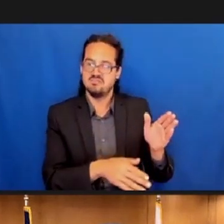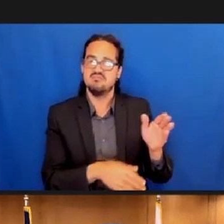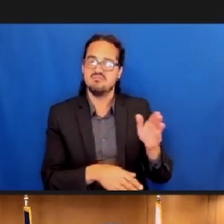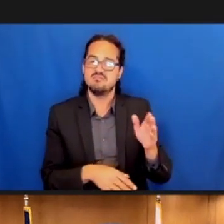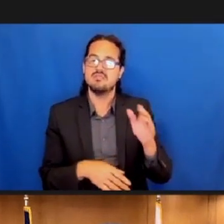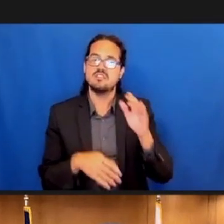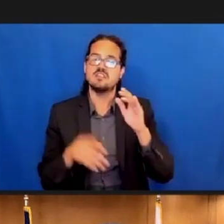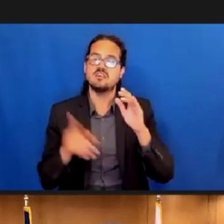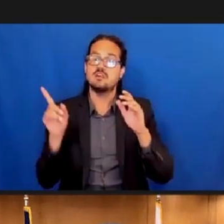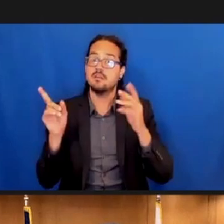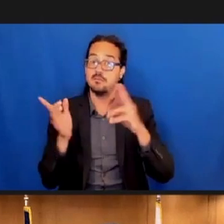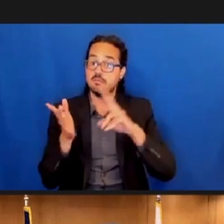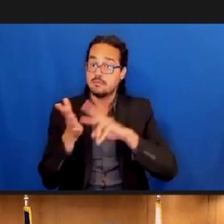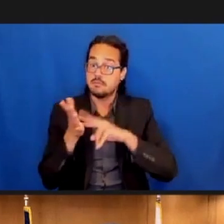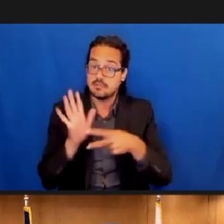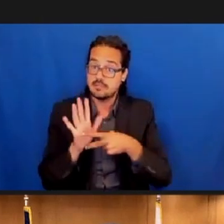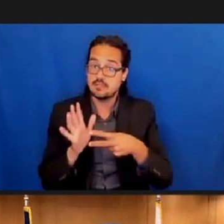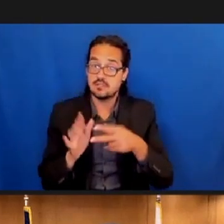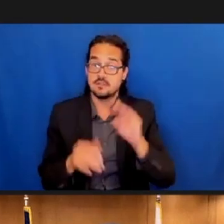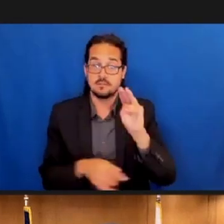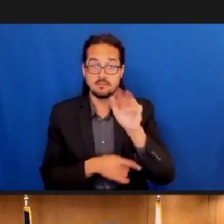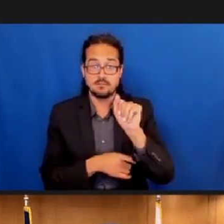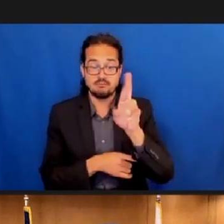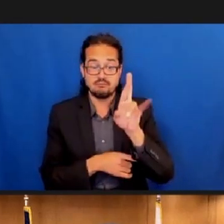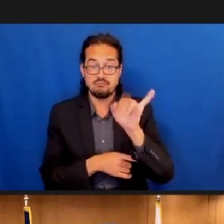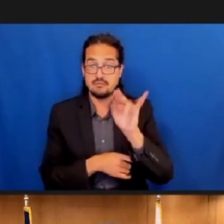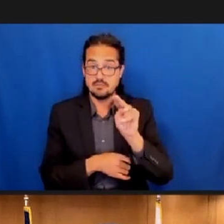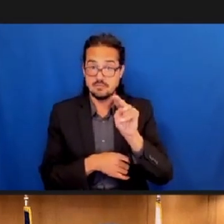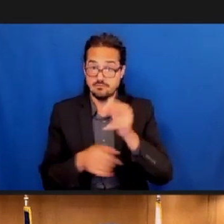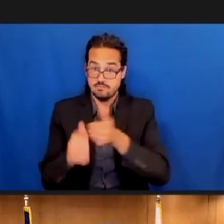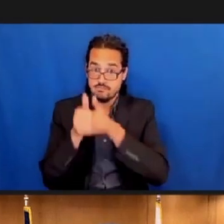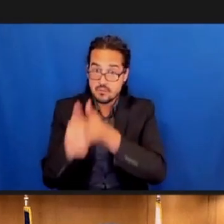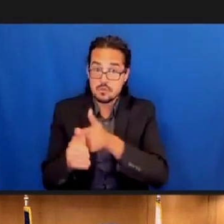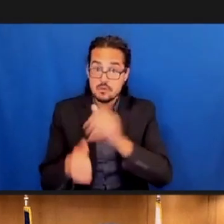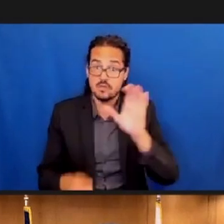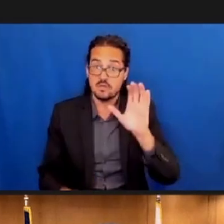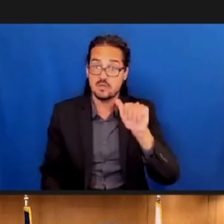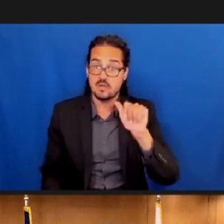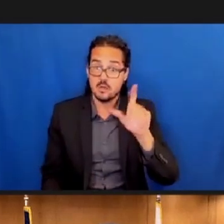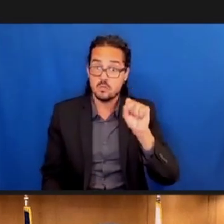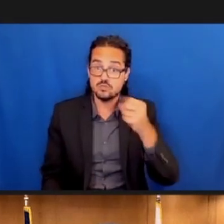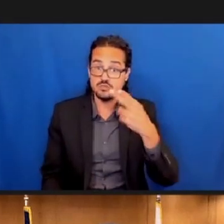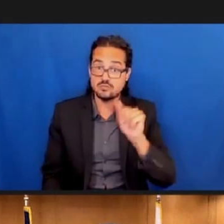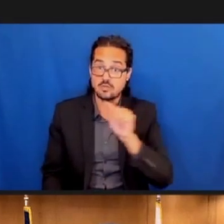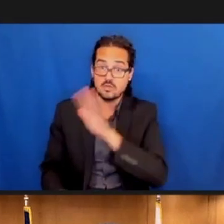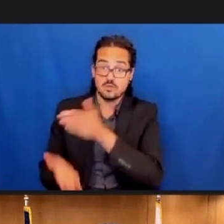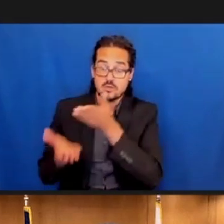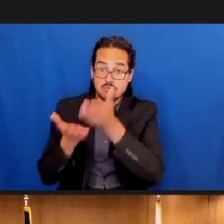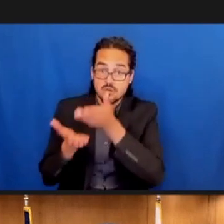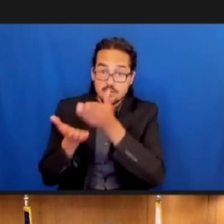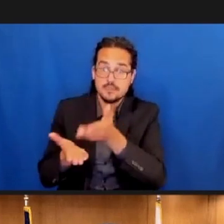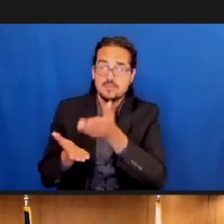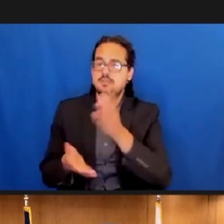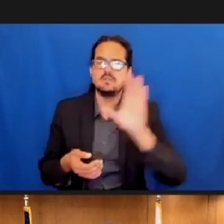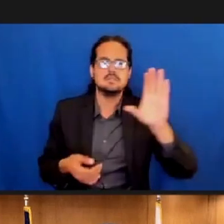Cal OSHA or the CDC guidelines? How do you tackle that, Dr. Willis, from a policy perspective?